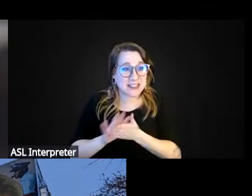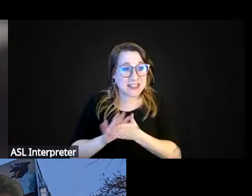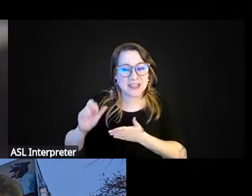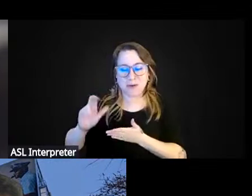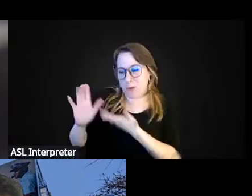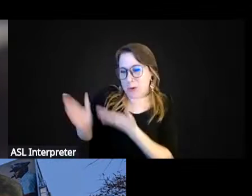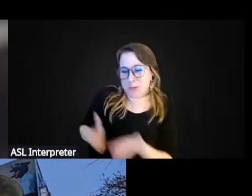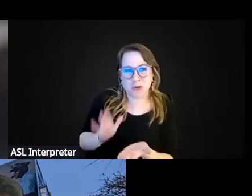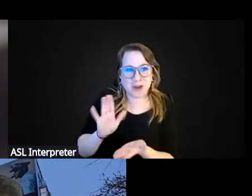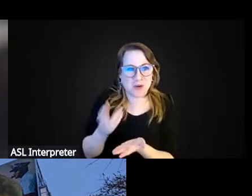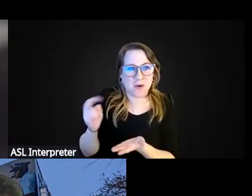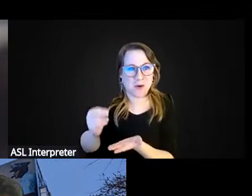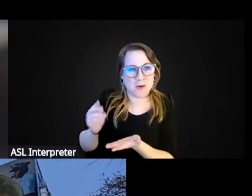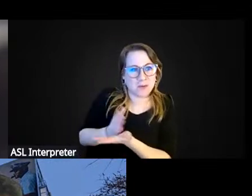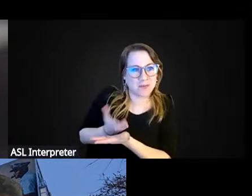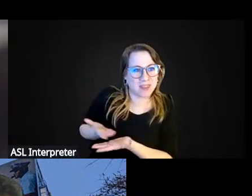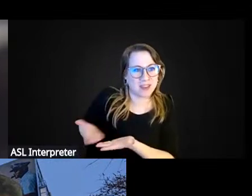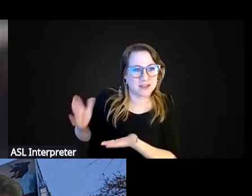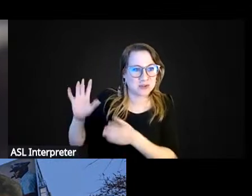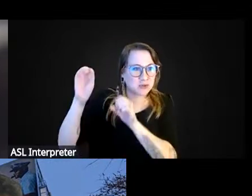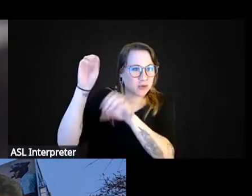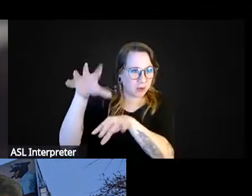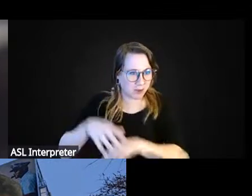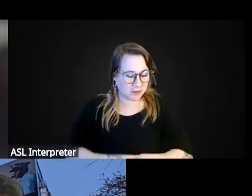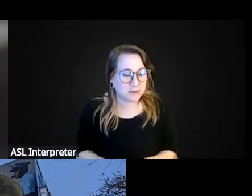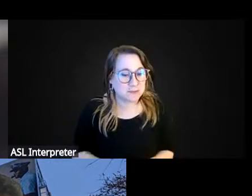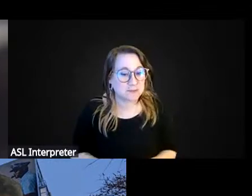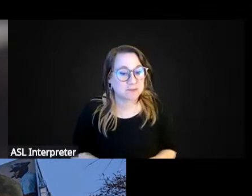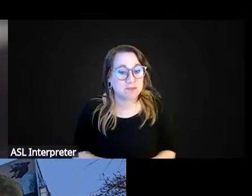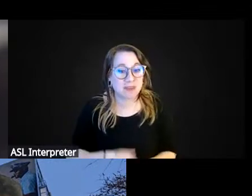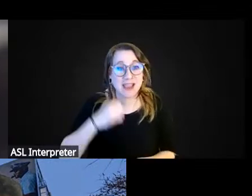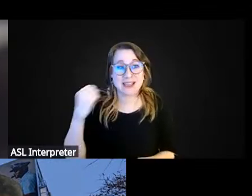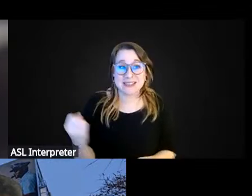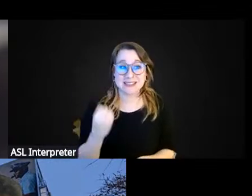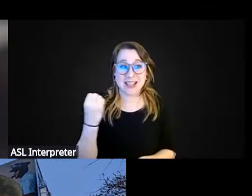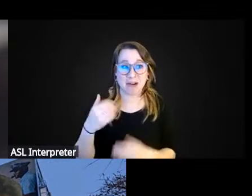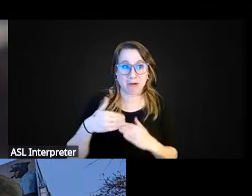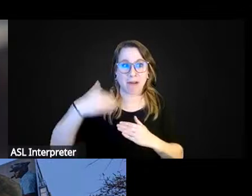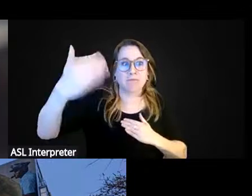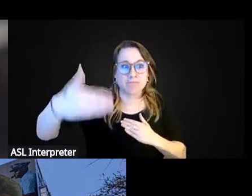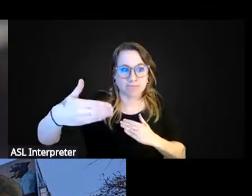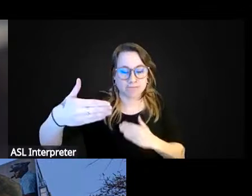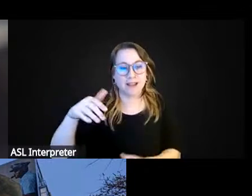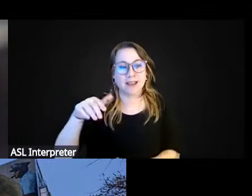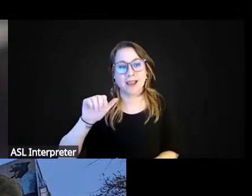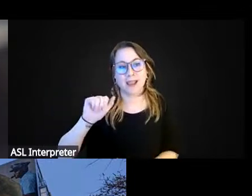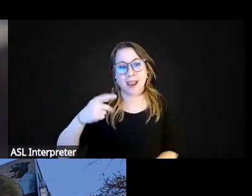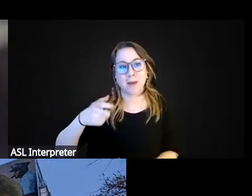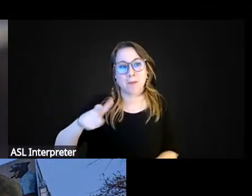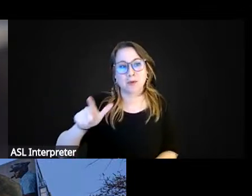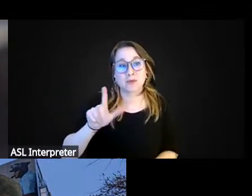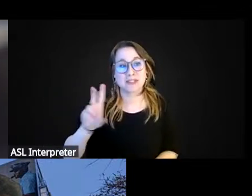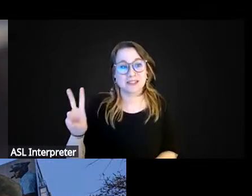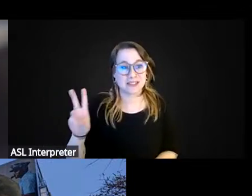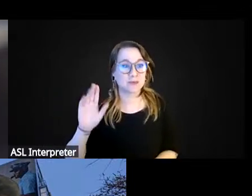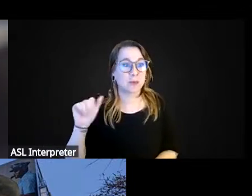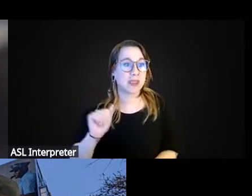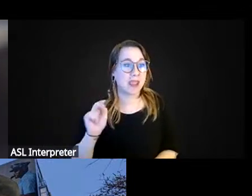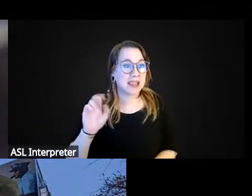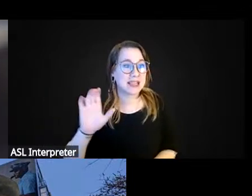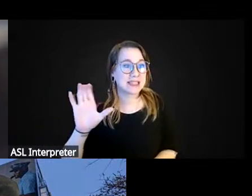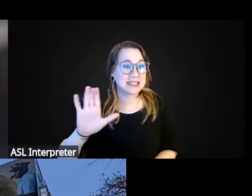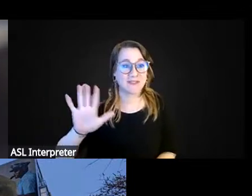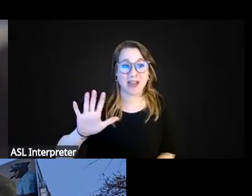ready to drop it off. Saturday, April 26th, that very next Saturday, is going to be the ANC